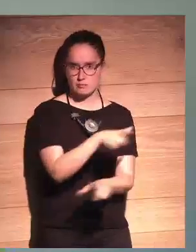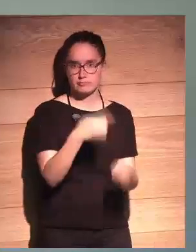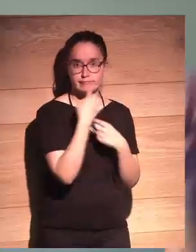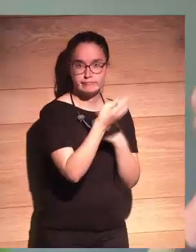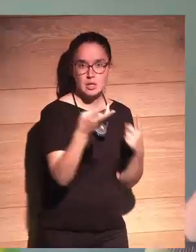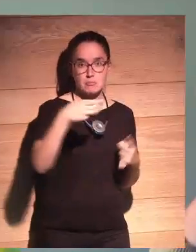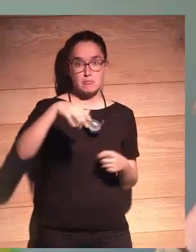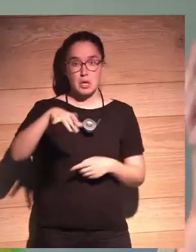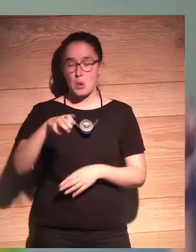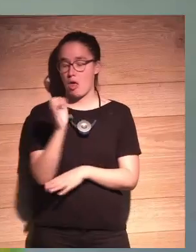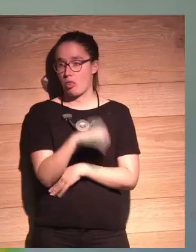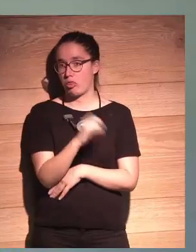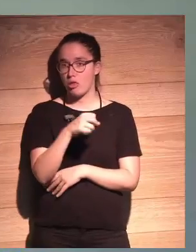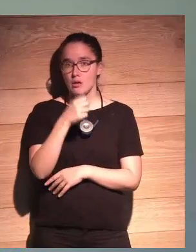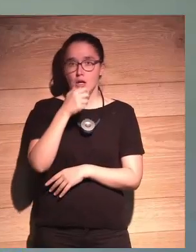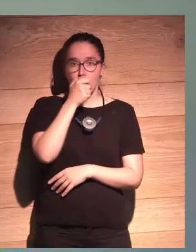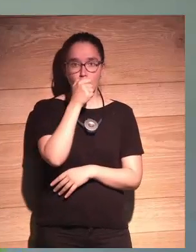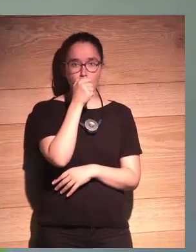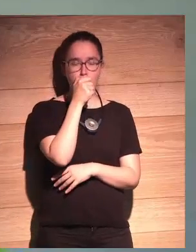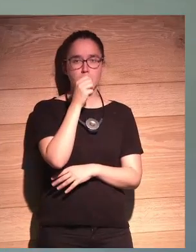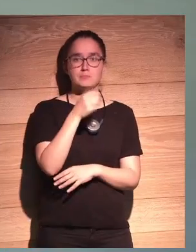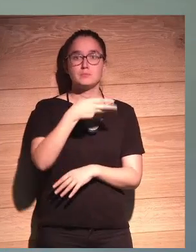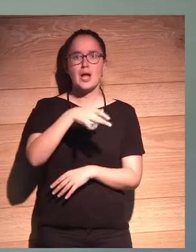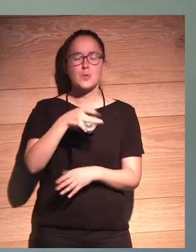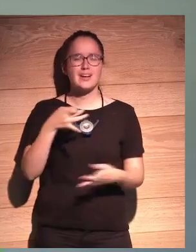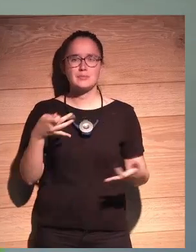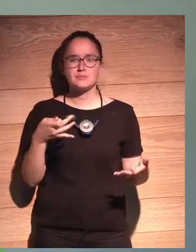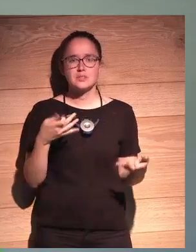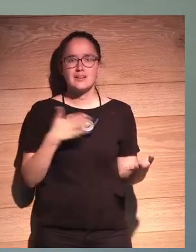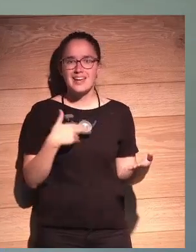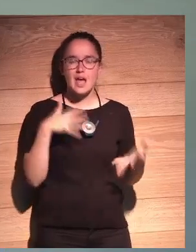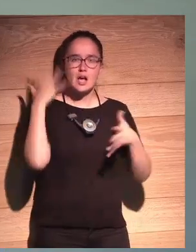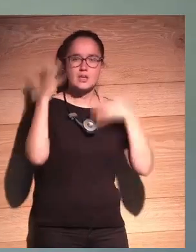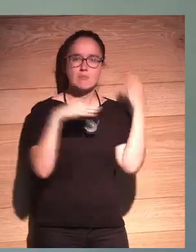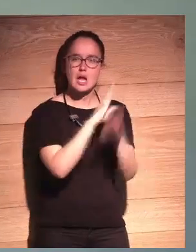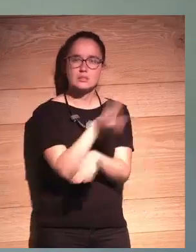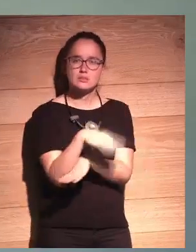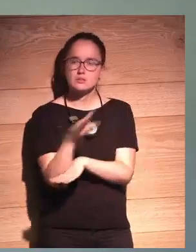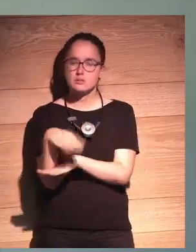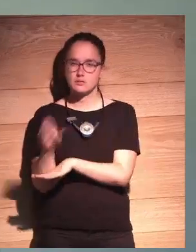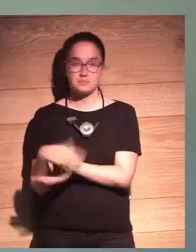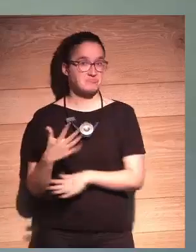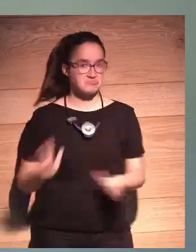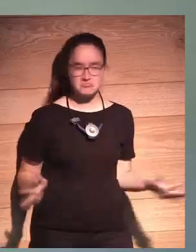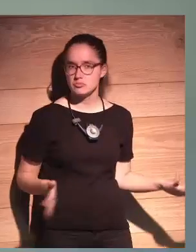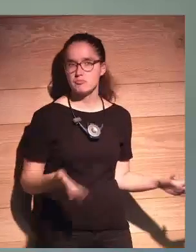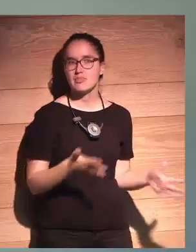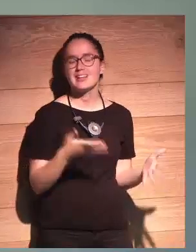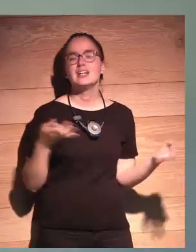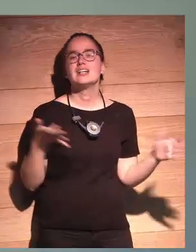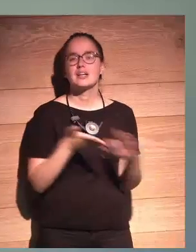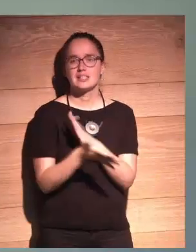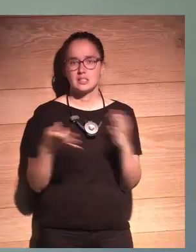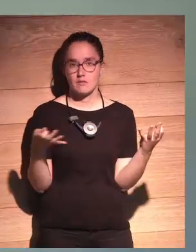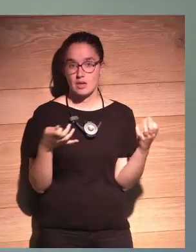this at home, etc. And Manuela doesn't pay attention because she wants to look after